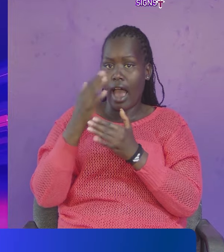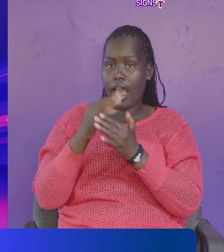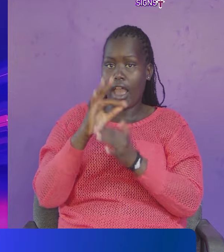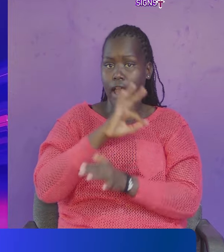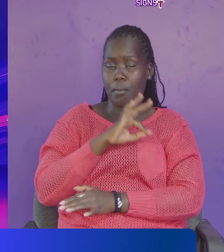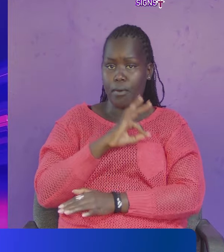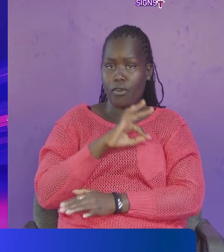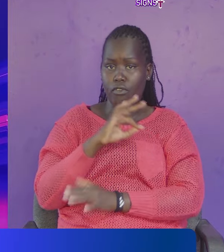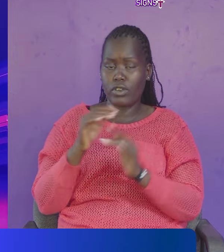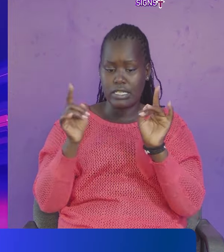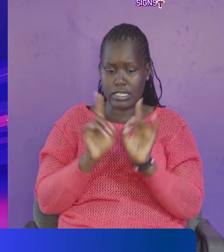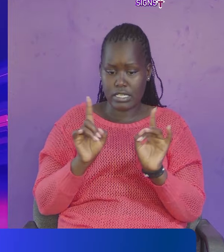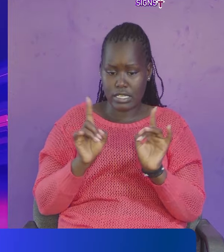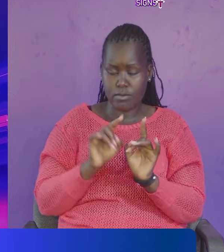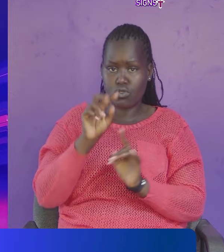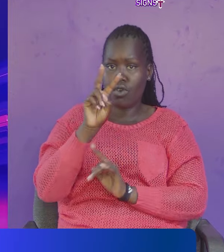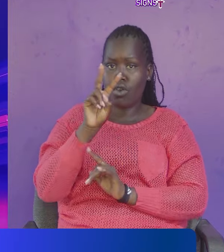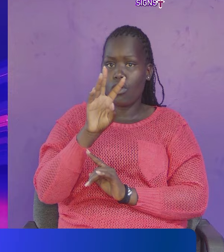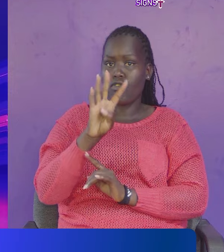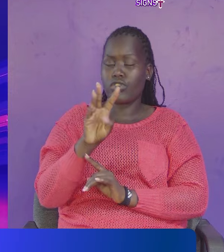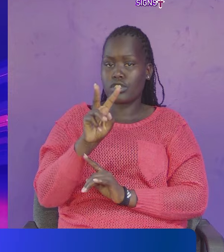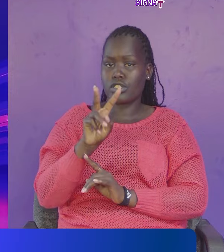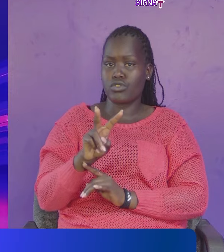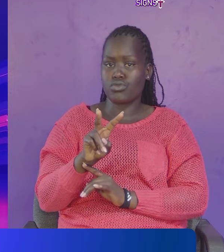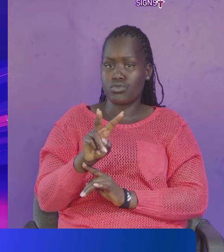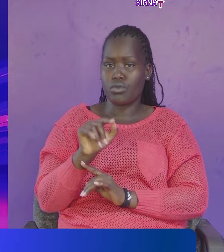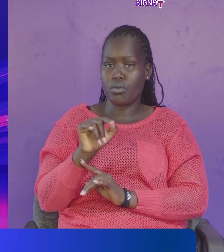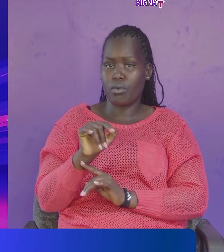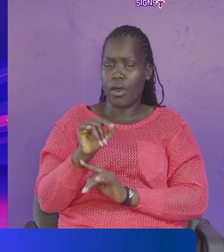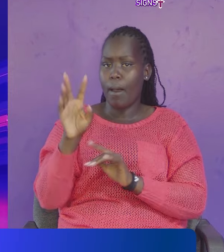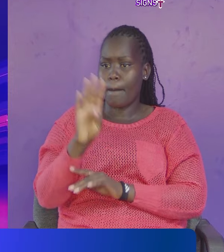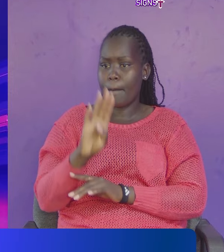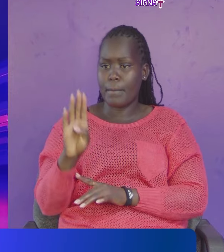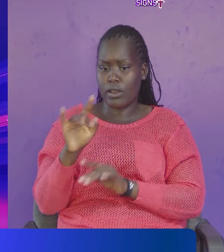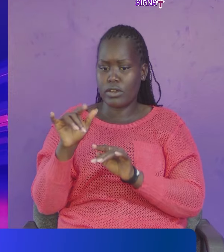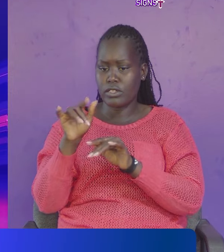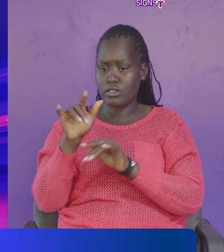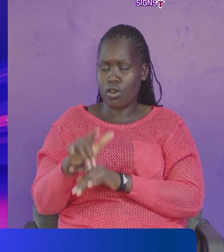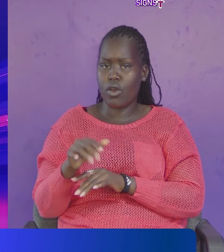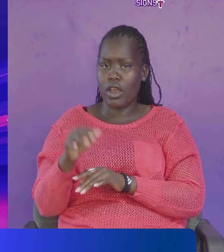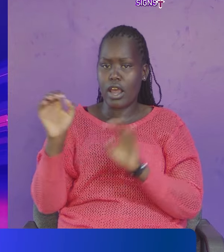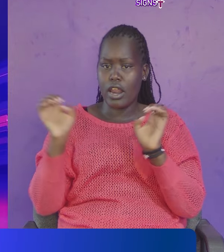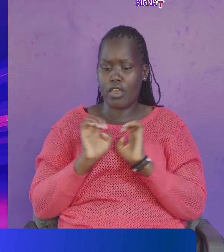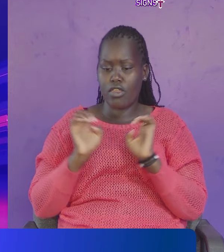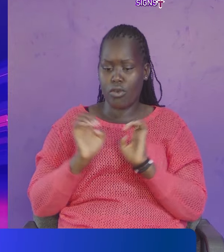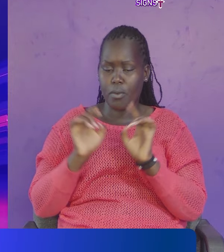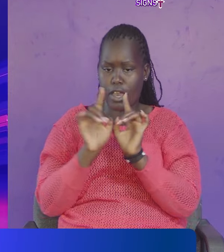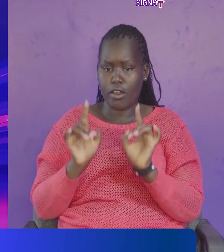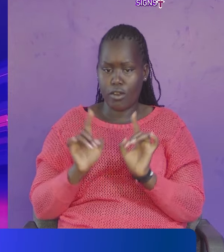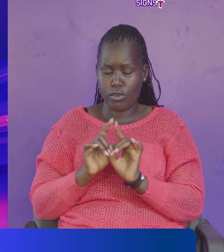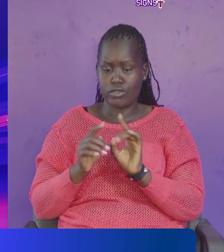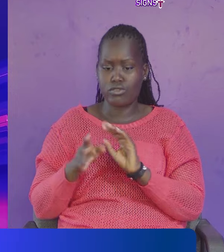an equivalent of 42.7 billion, helped by a smaller loss in Ethiopia and M-Pesa double-digit growth.